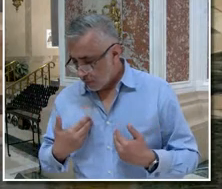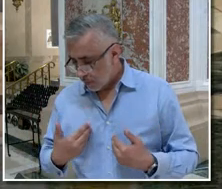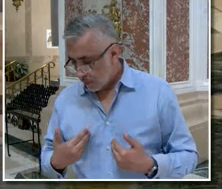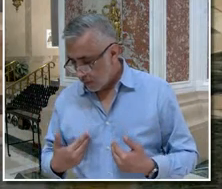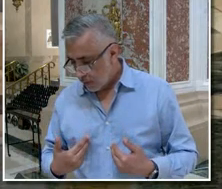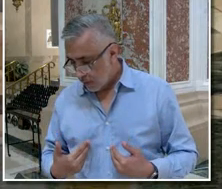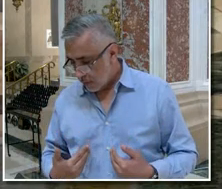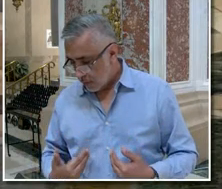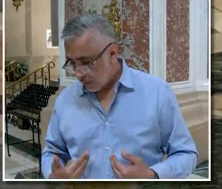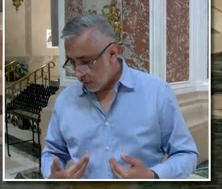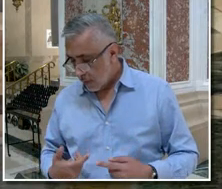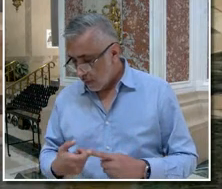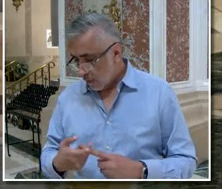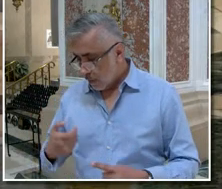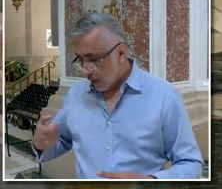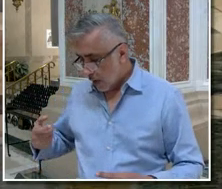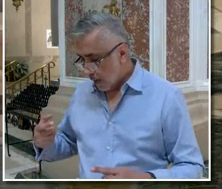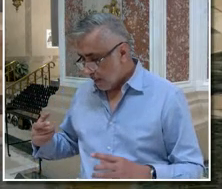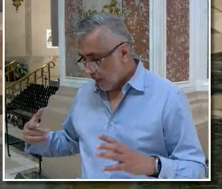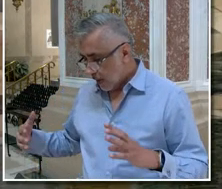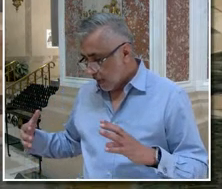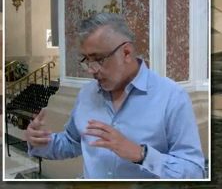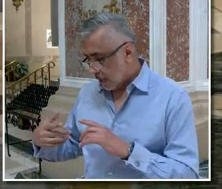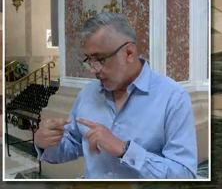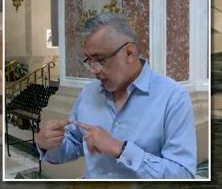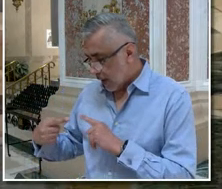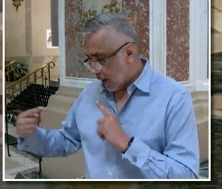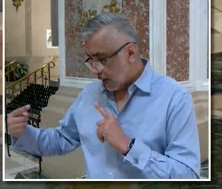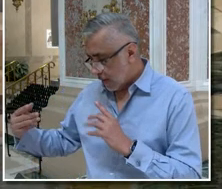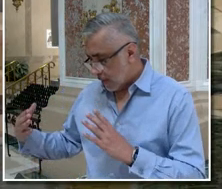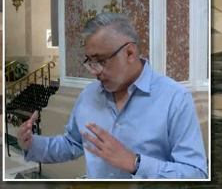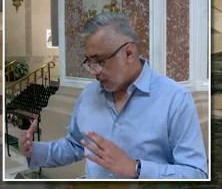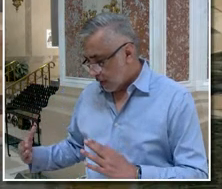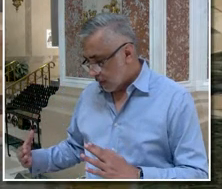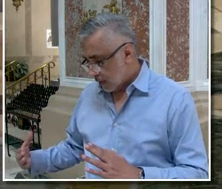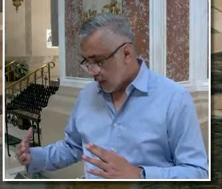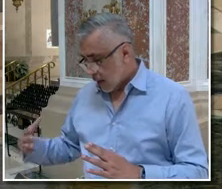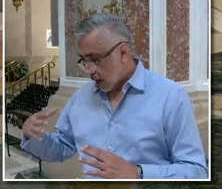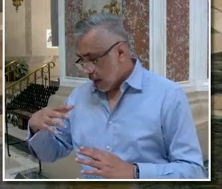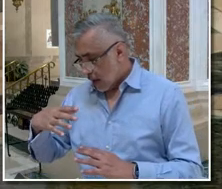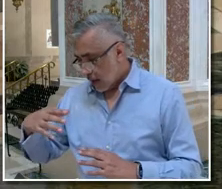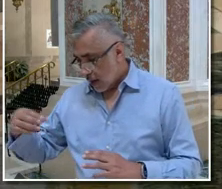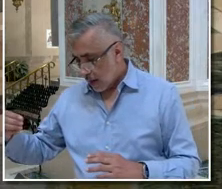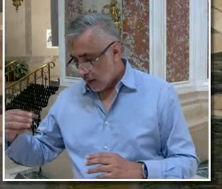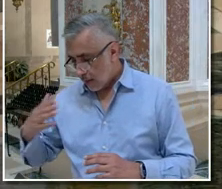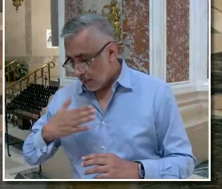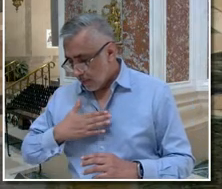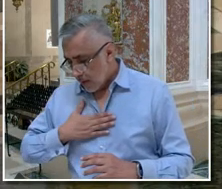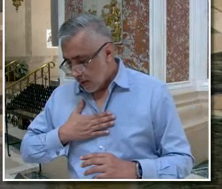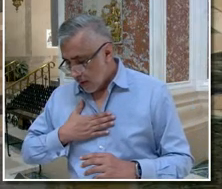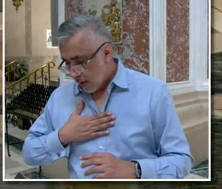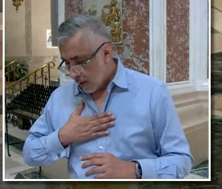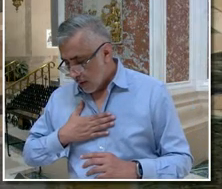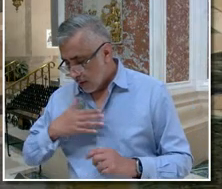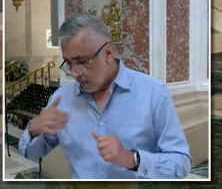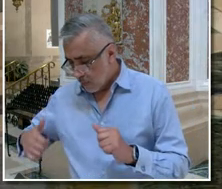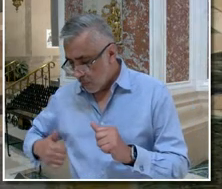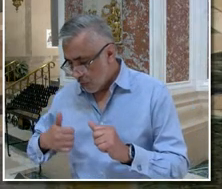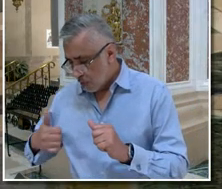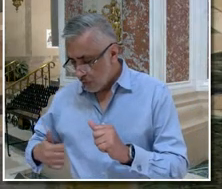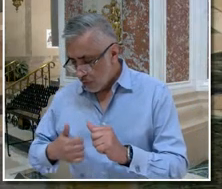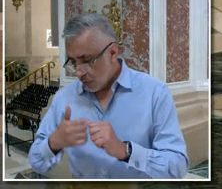Rescue me from the clutches of my enemies and my